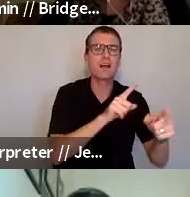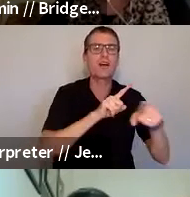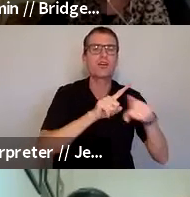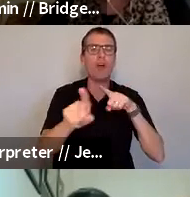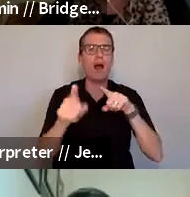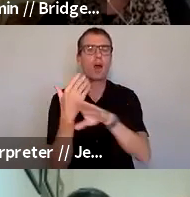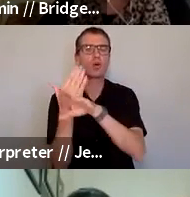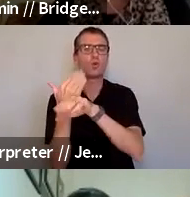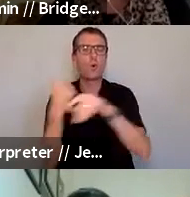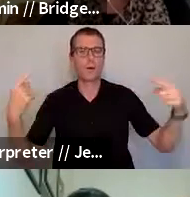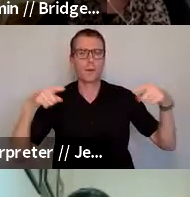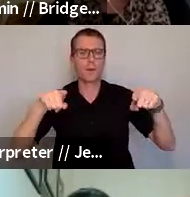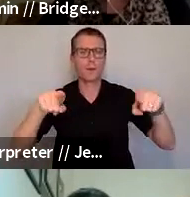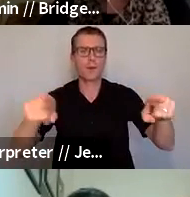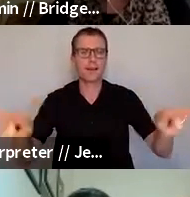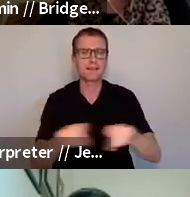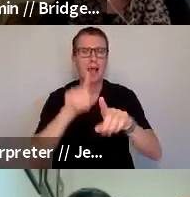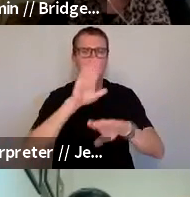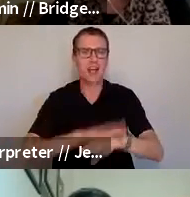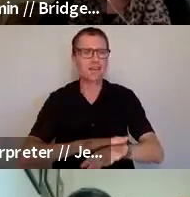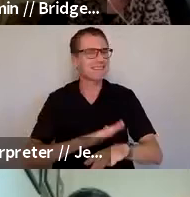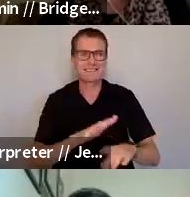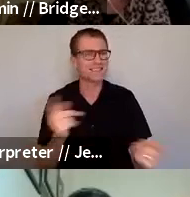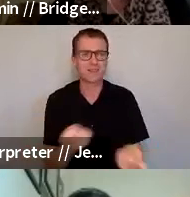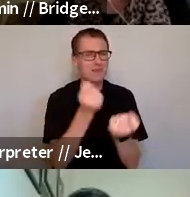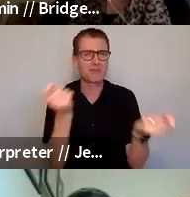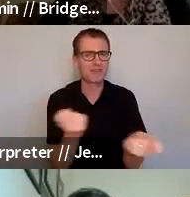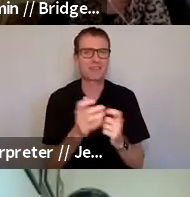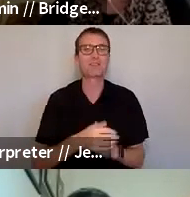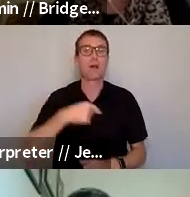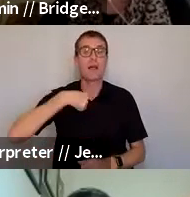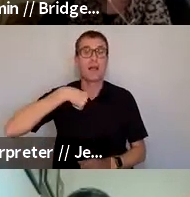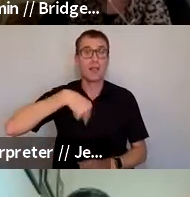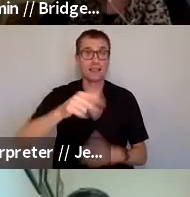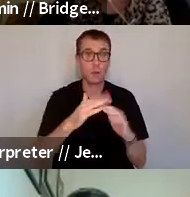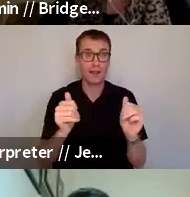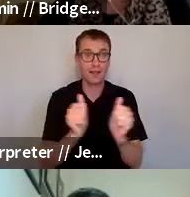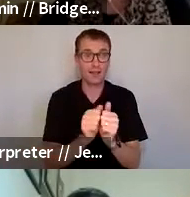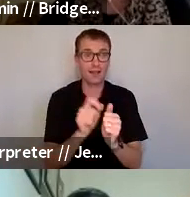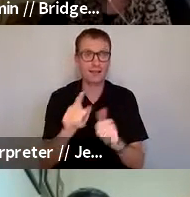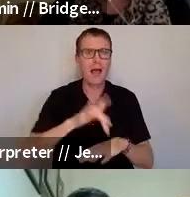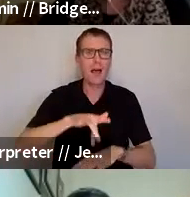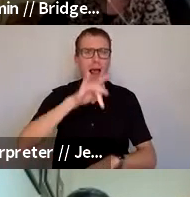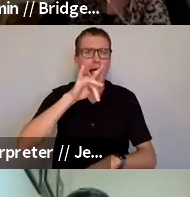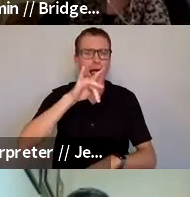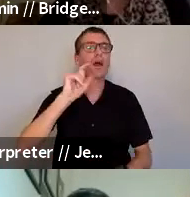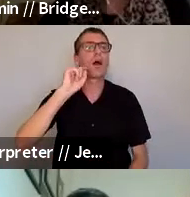So now we've negotiated, so this weekend's ballet, they're actually going to, we've recorded the audio description, and they're going to create